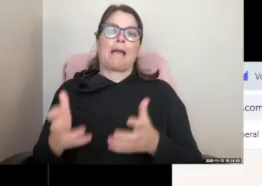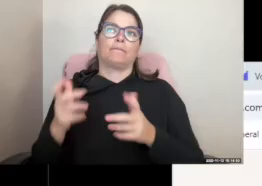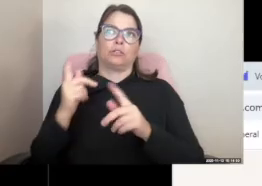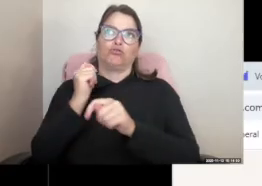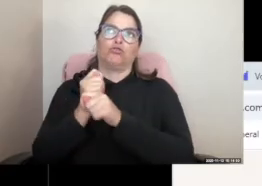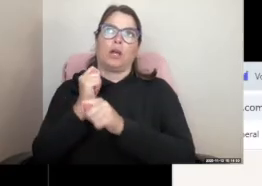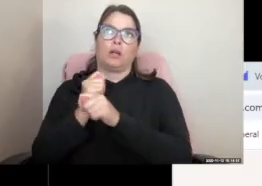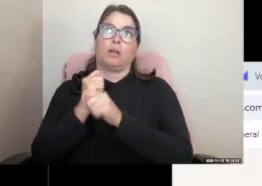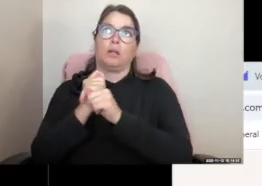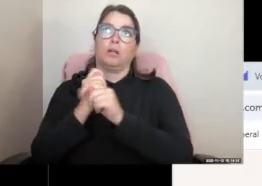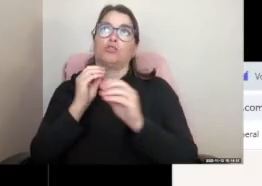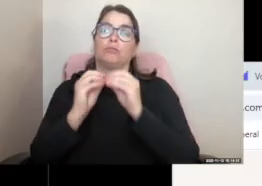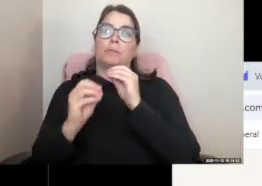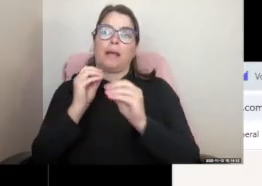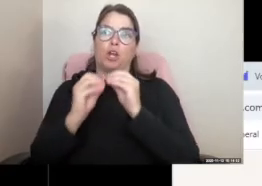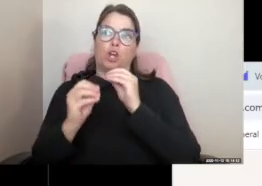rural